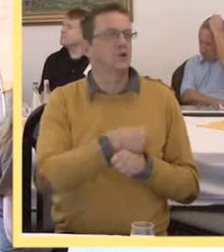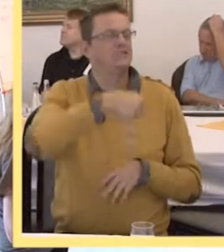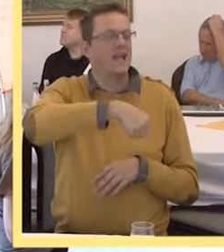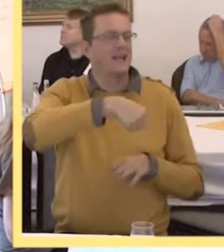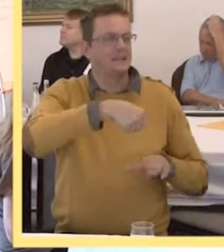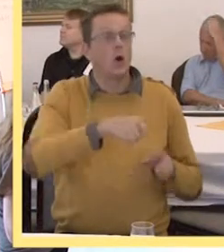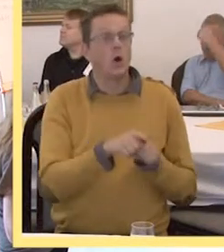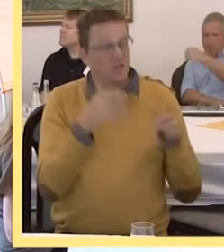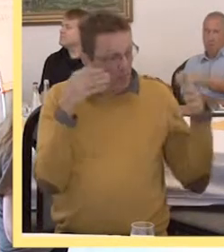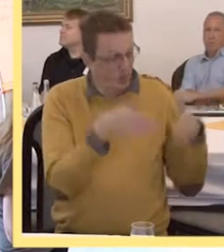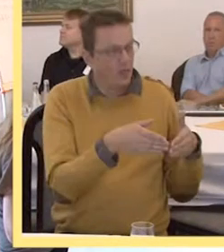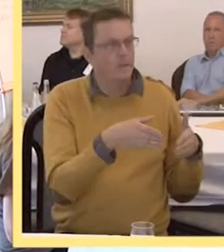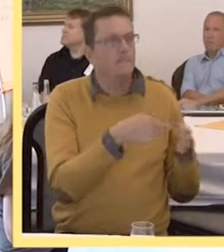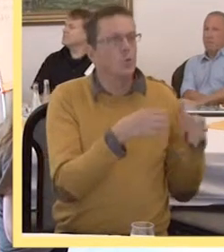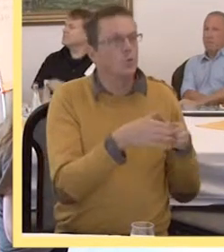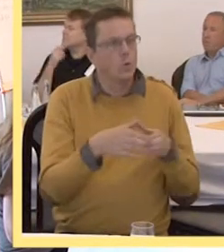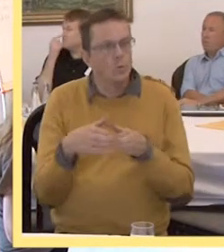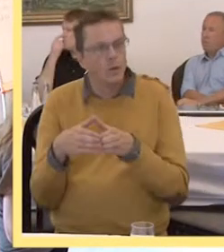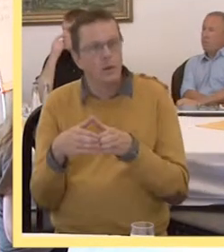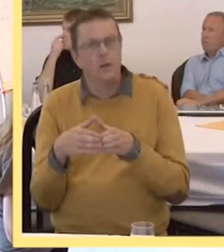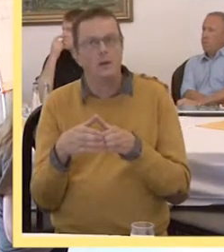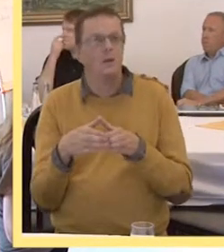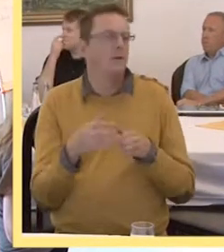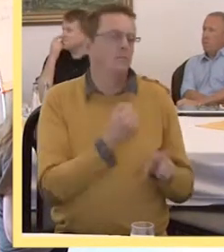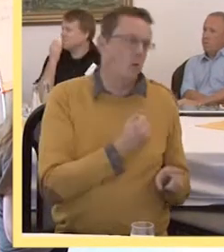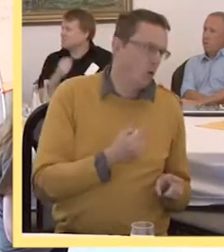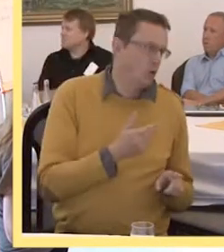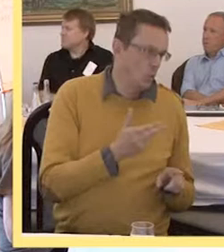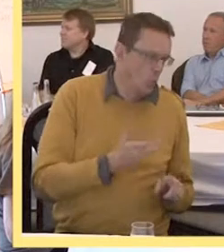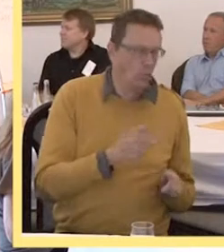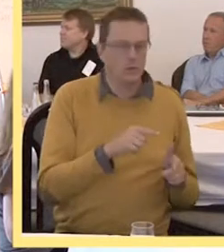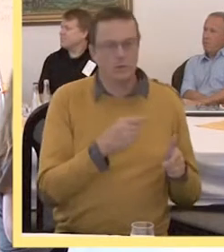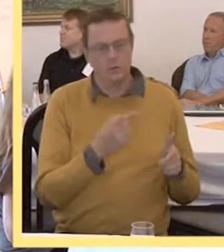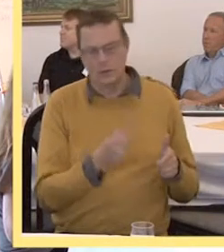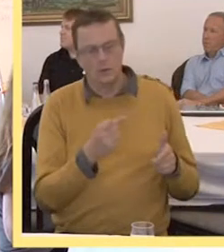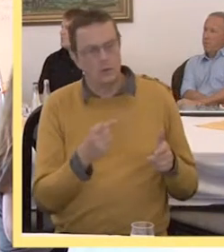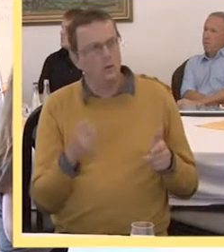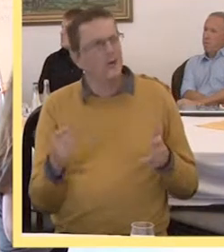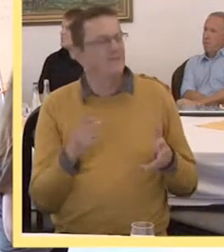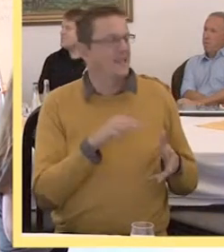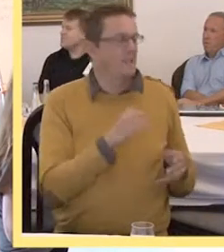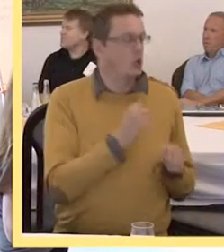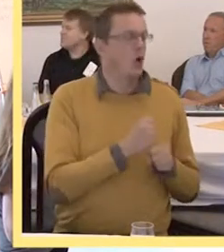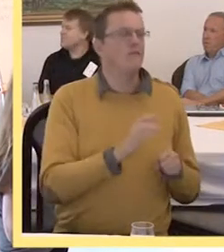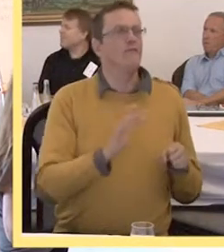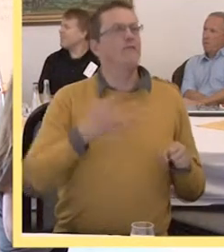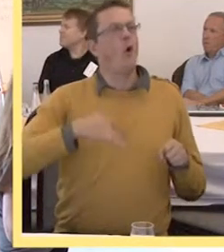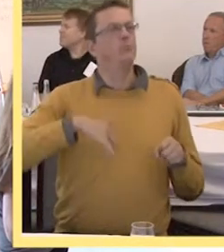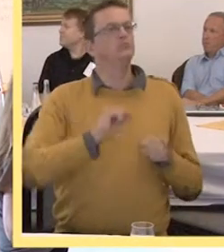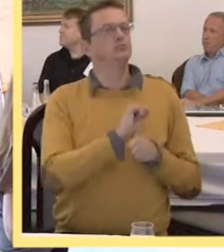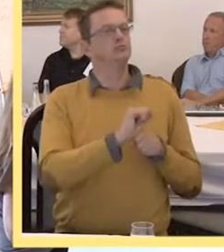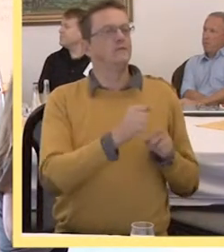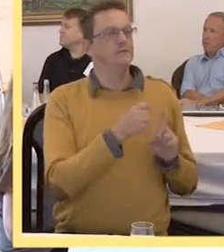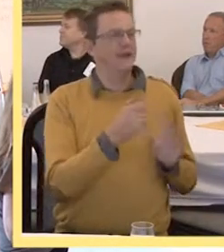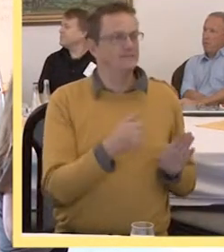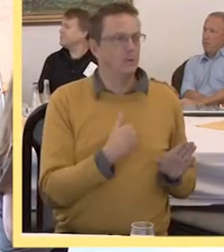specific target groups, just like children and young people, what can be done in the prevention preparedness phase,